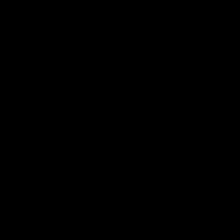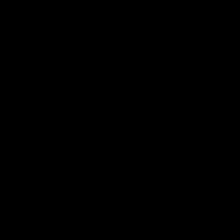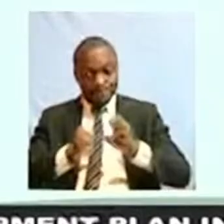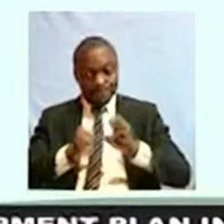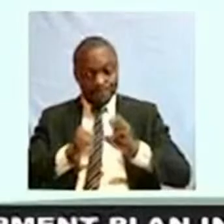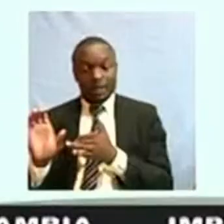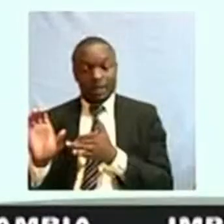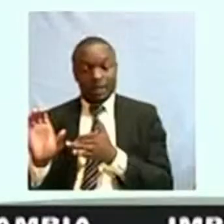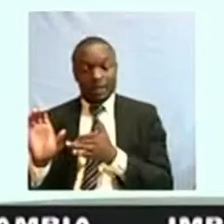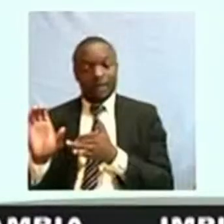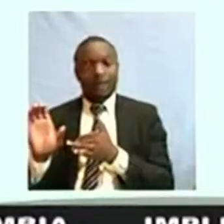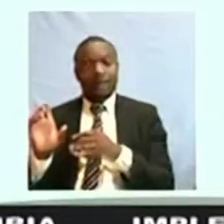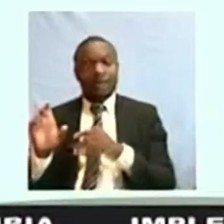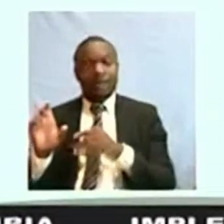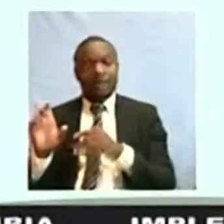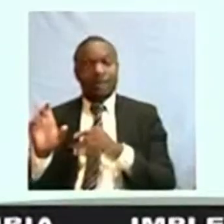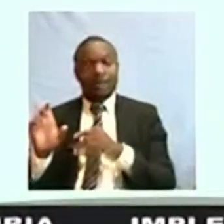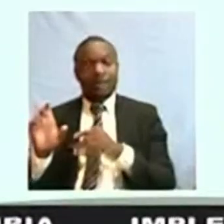that handle